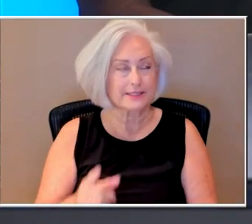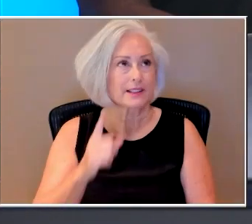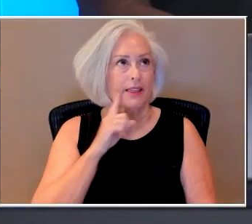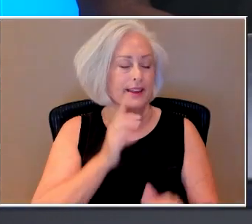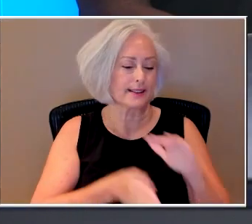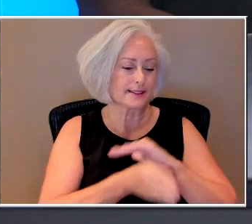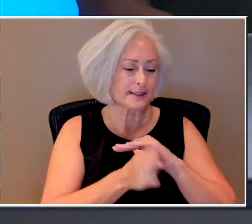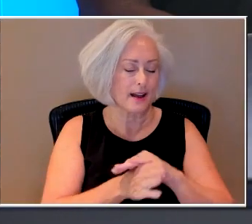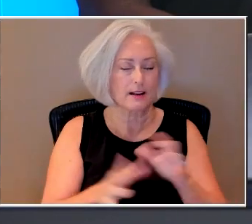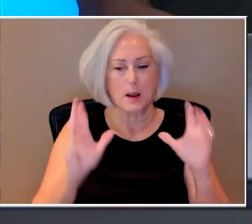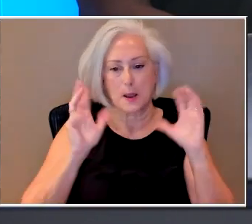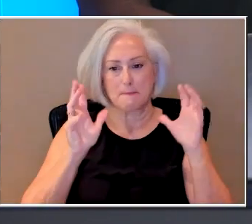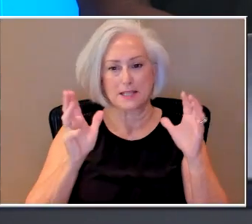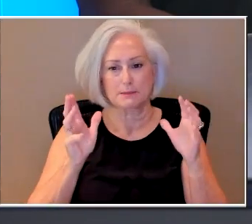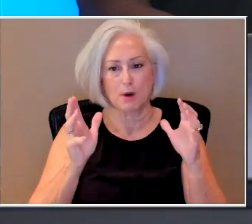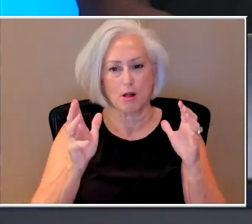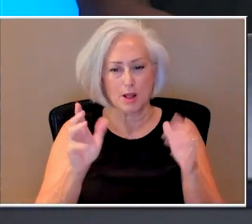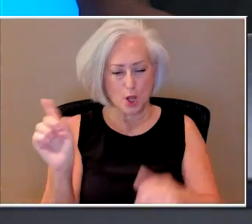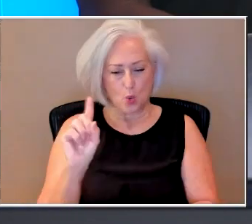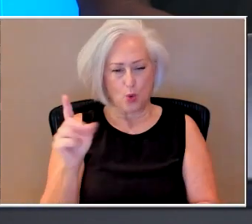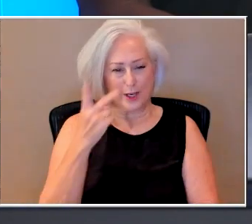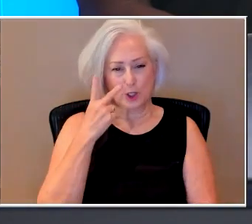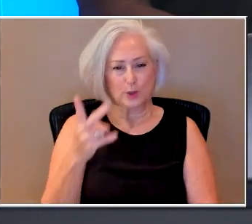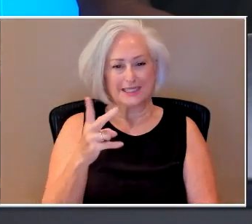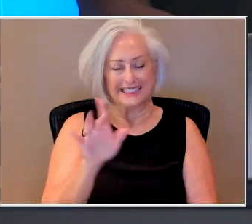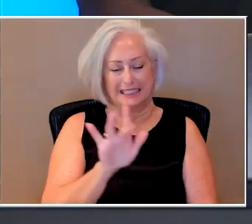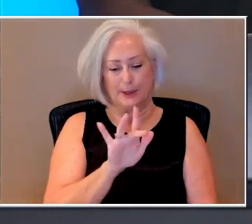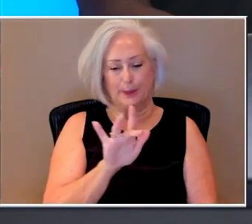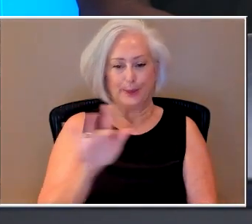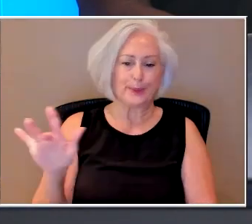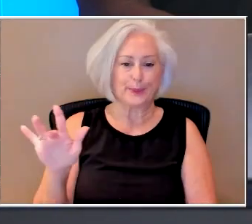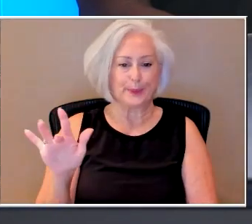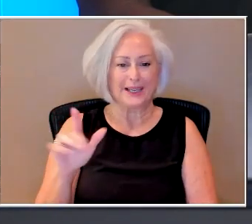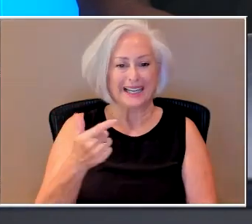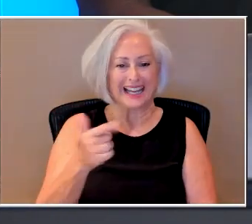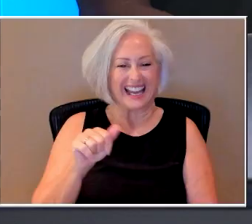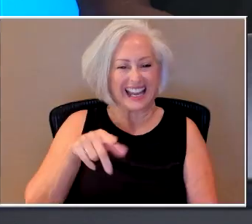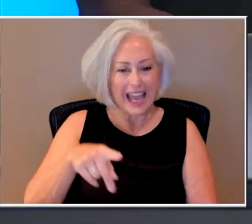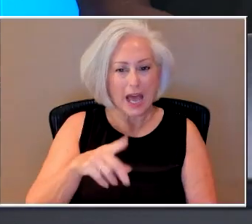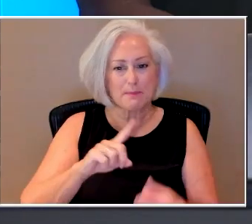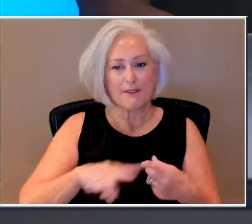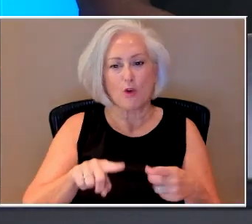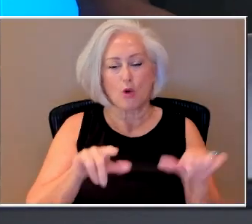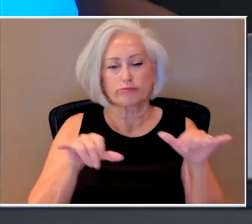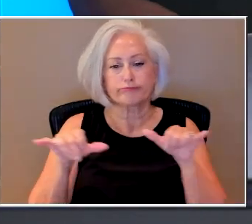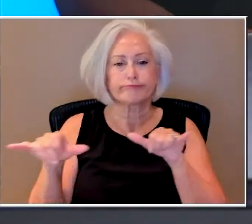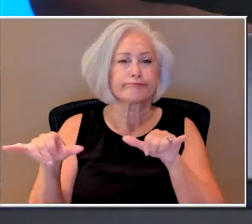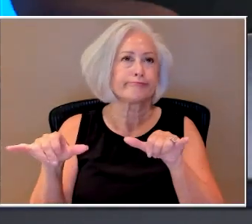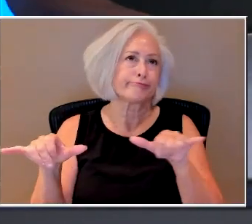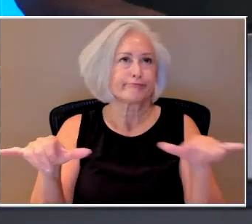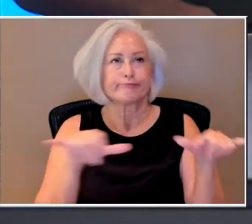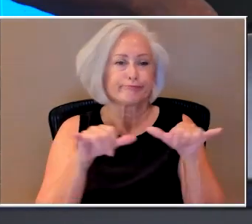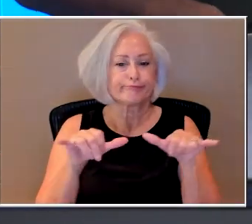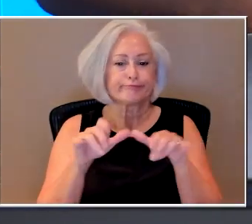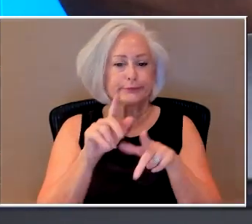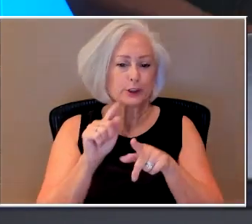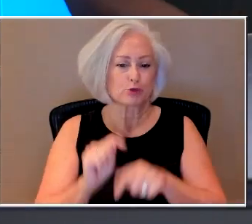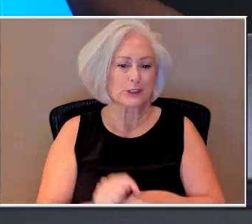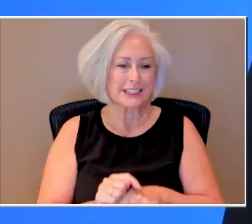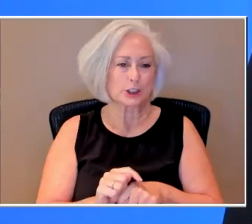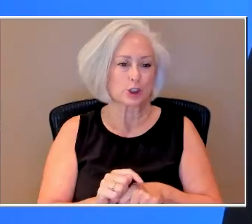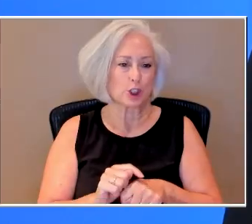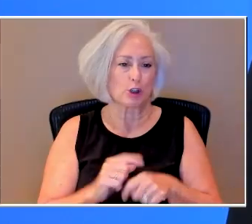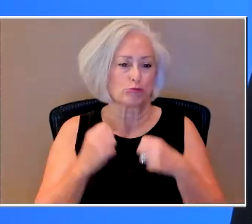where do you see the biggest gaps in traditional strength programs out there versus what you're doing with these ladies?